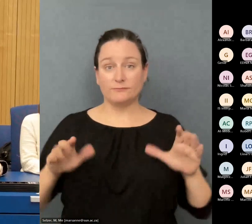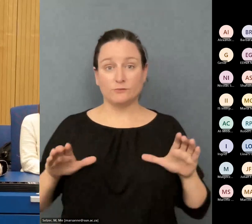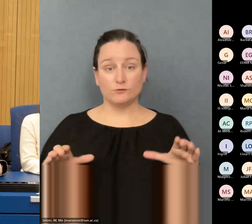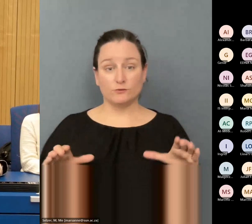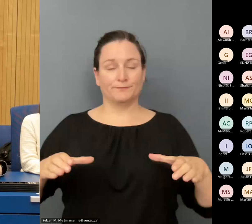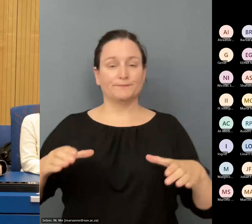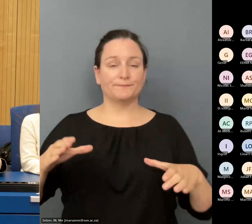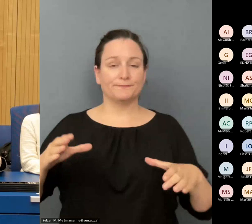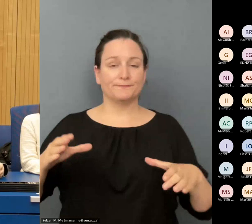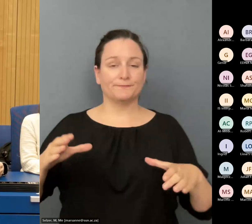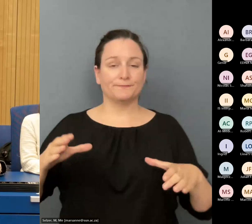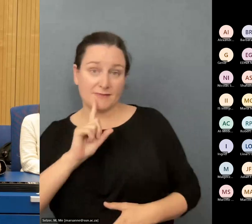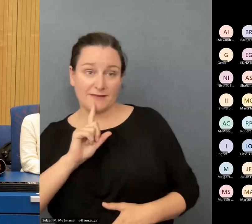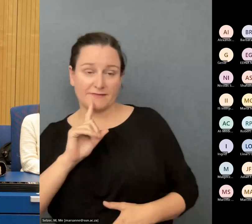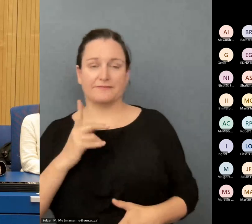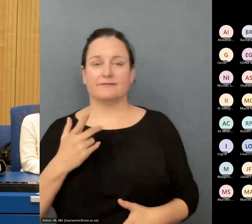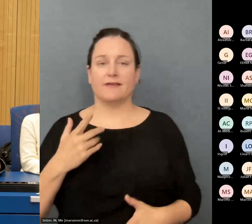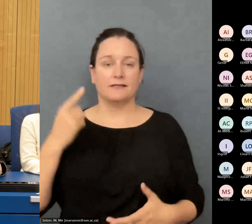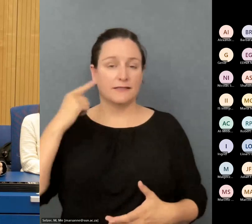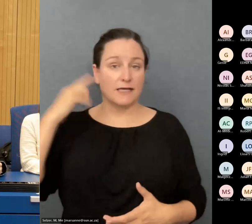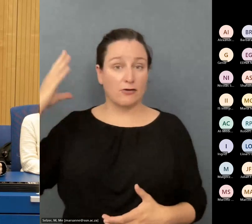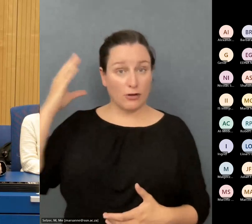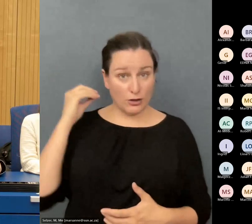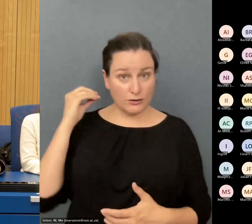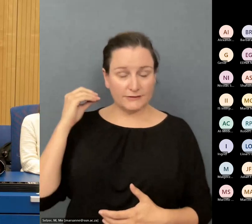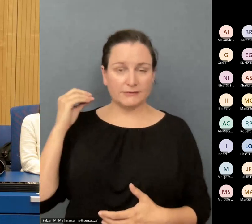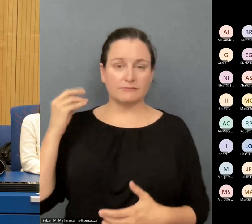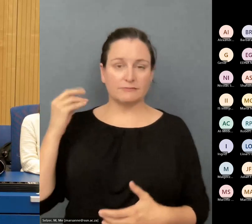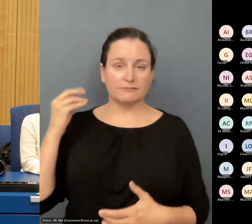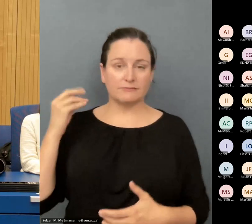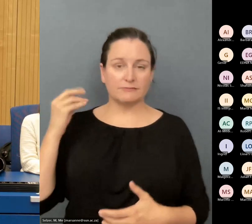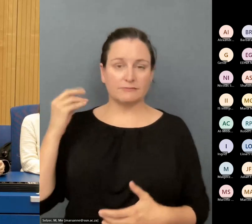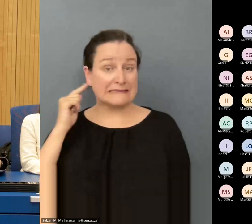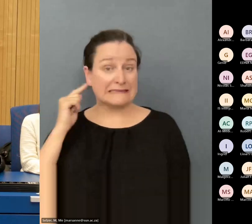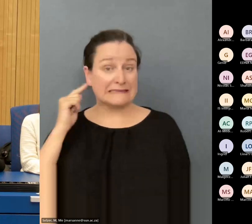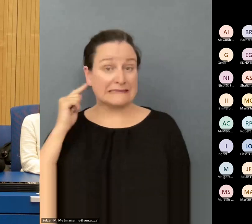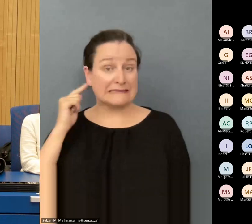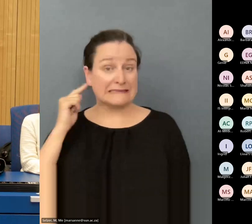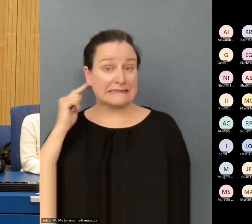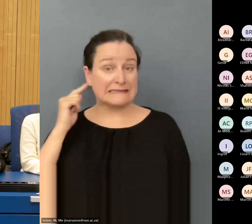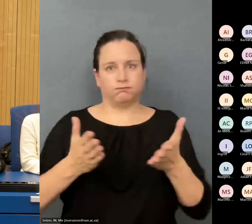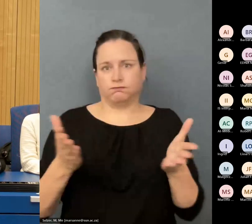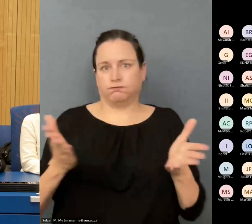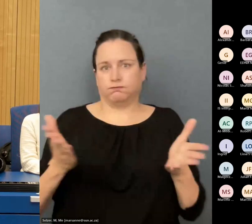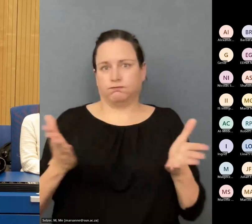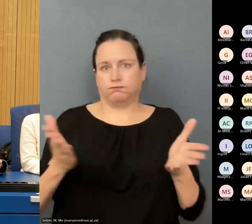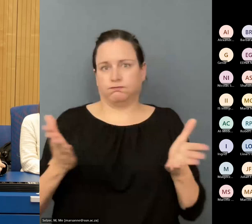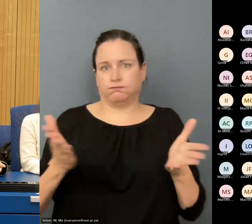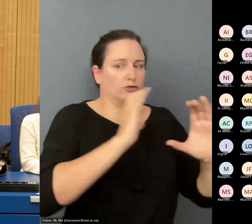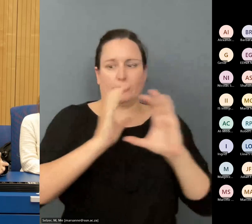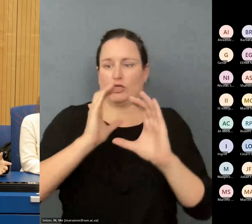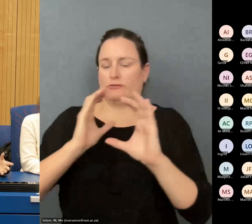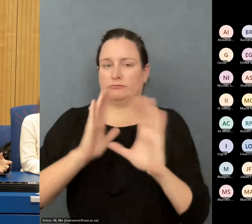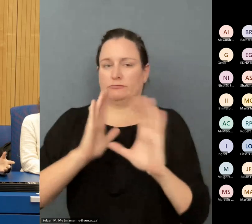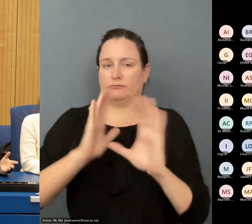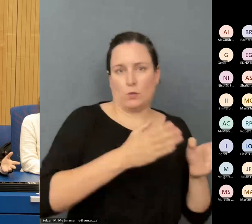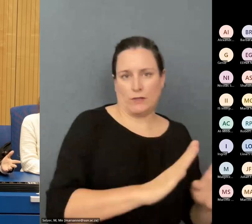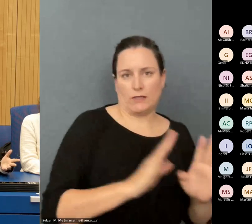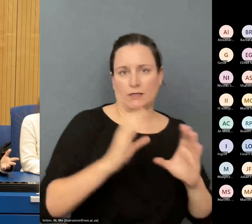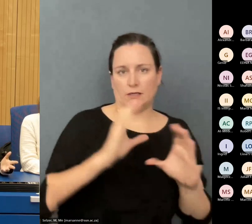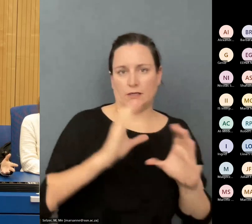hearing loss represent such a wide spectrum of communication methods like lip reading,